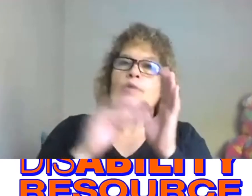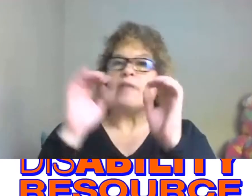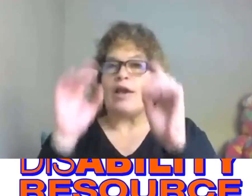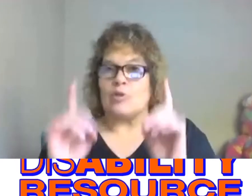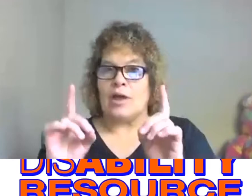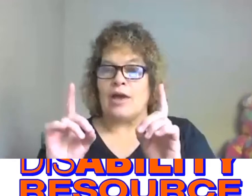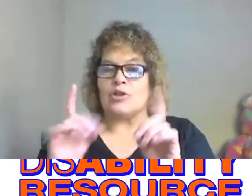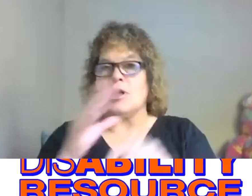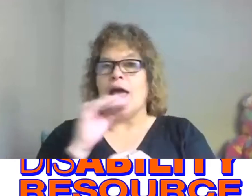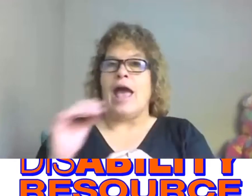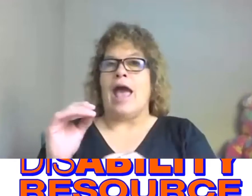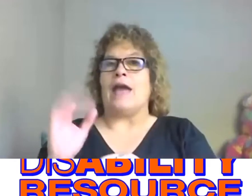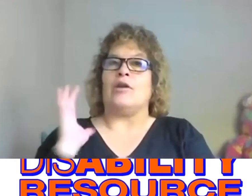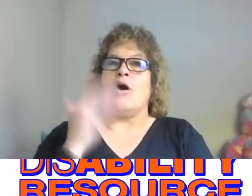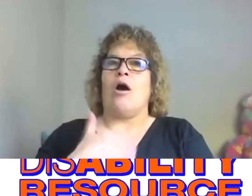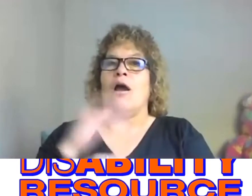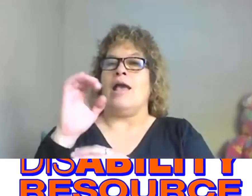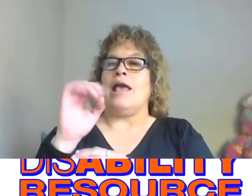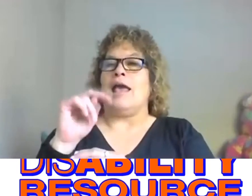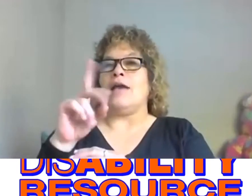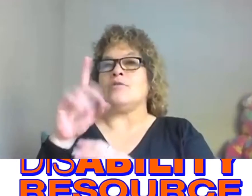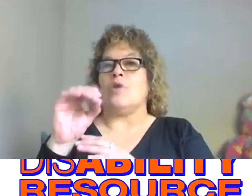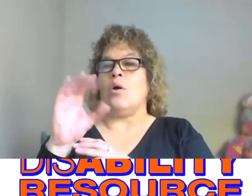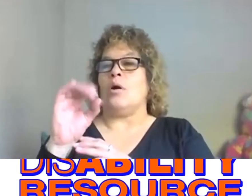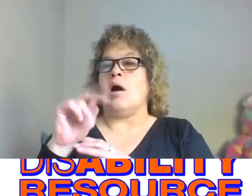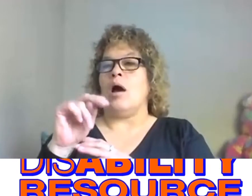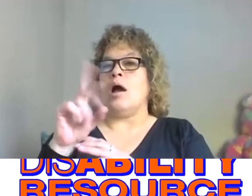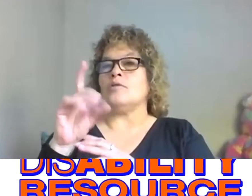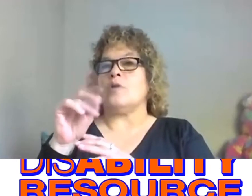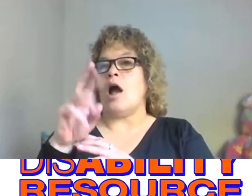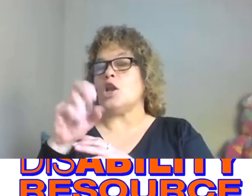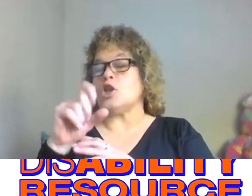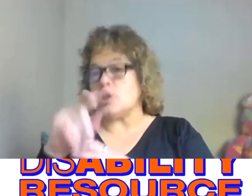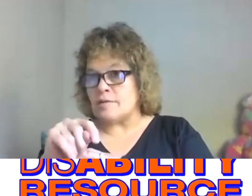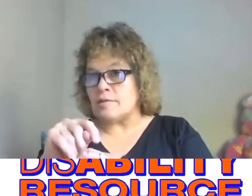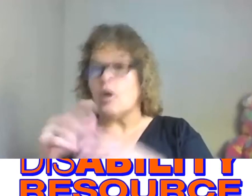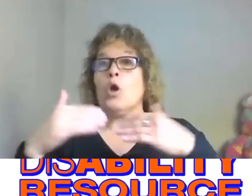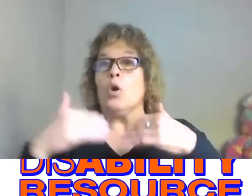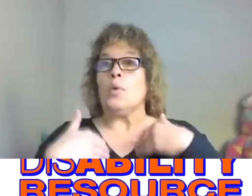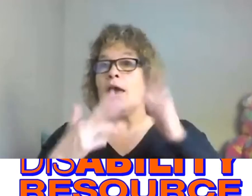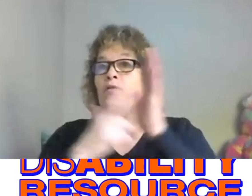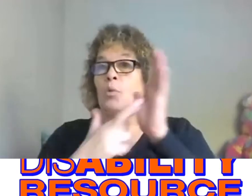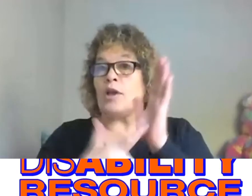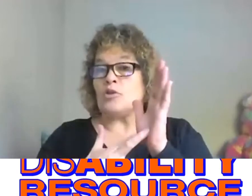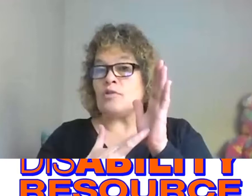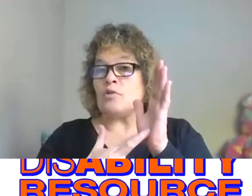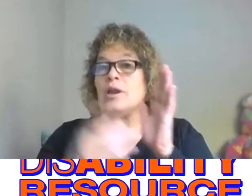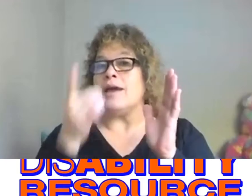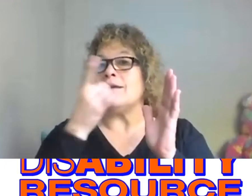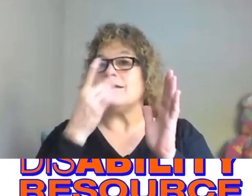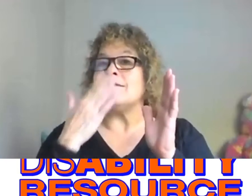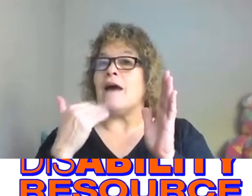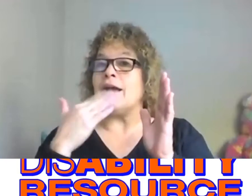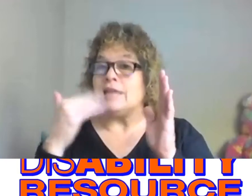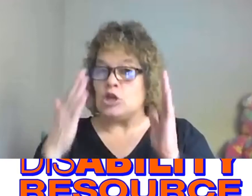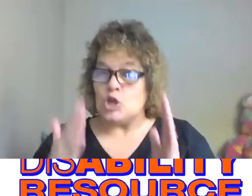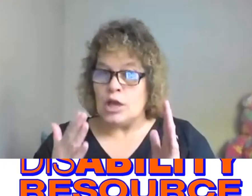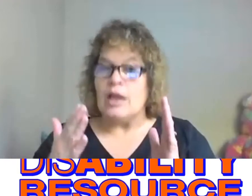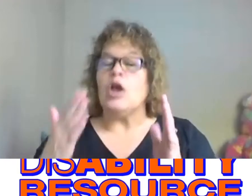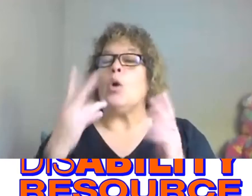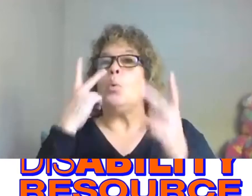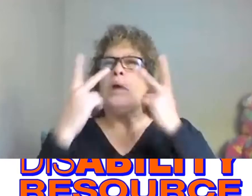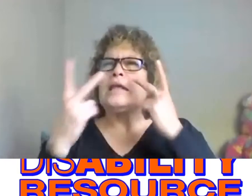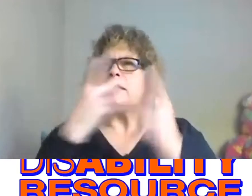endocrinologists. Nutritionally, we have a staff of registered dietitians, and we see patients for a variety